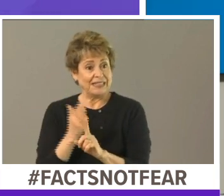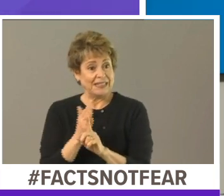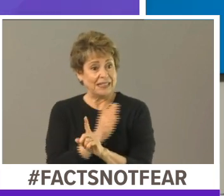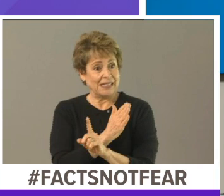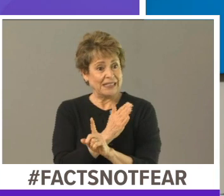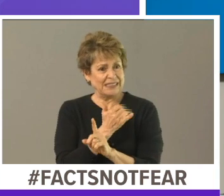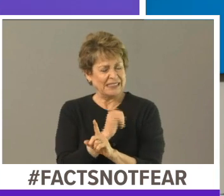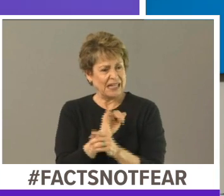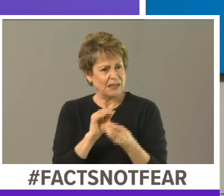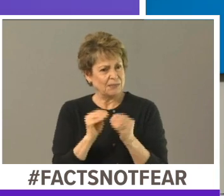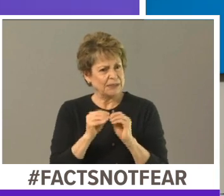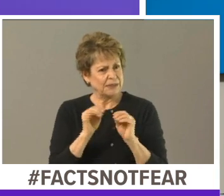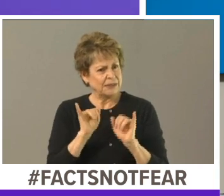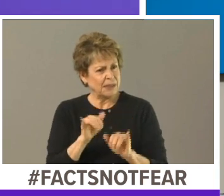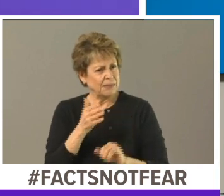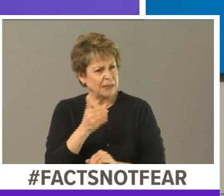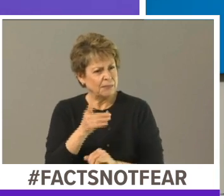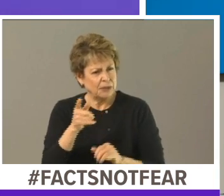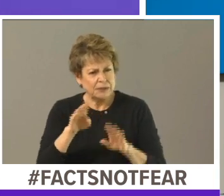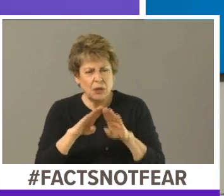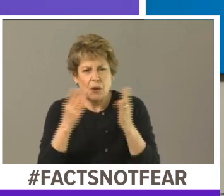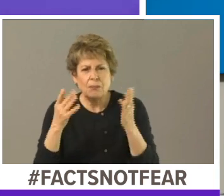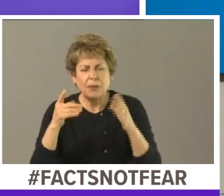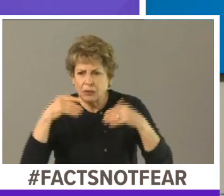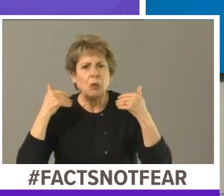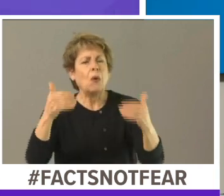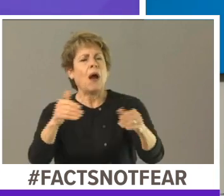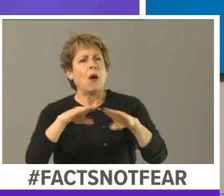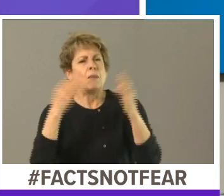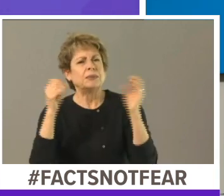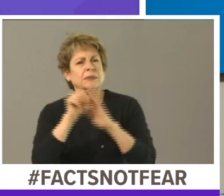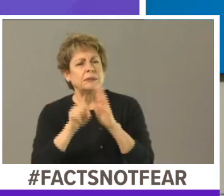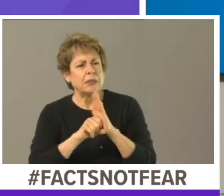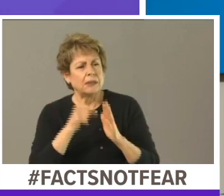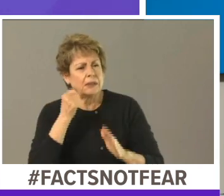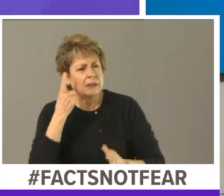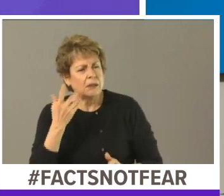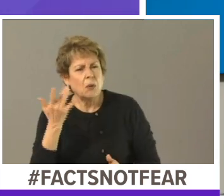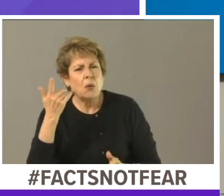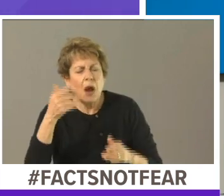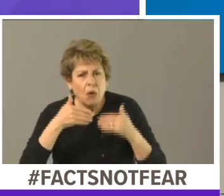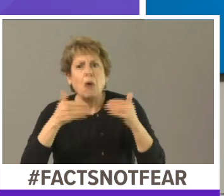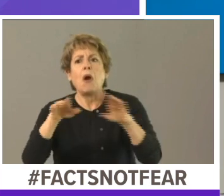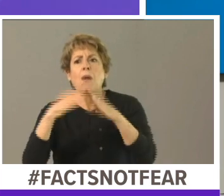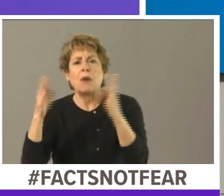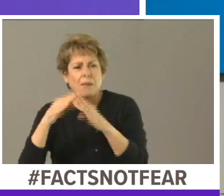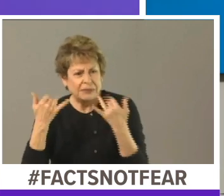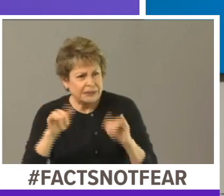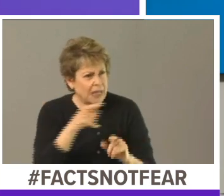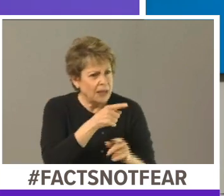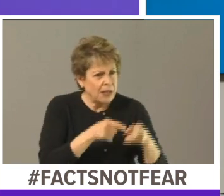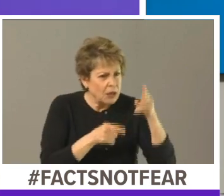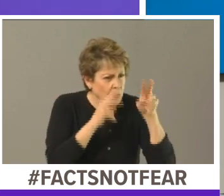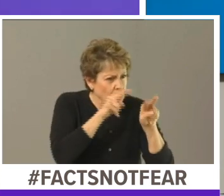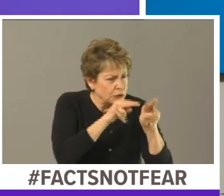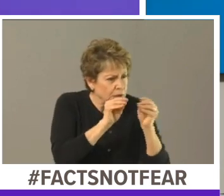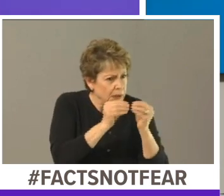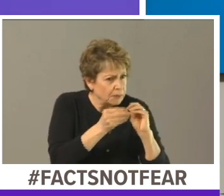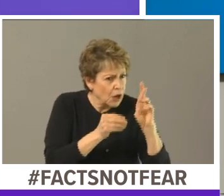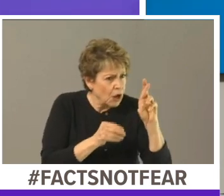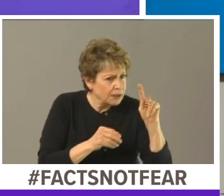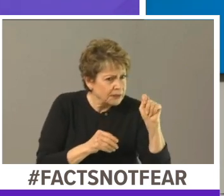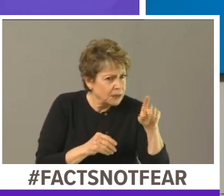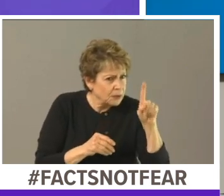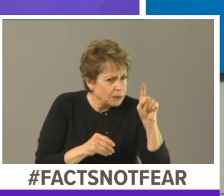anyway. Why did you do that, considering that this is a metric that you are now saying is something to watch? Well, it's something that you have